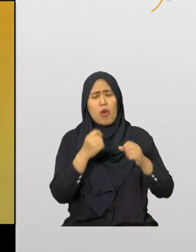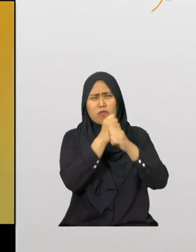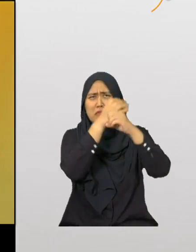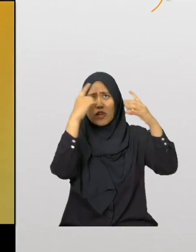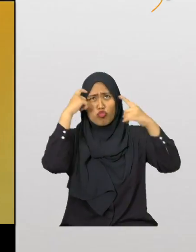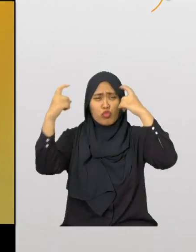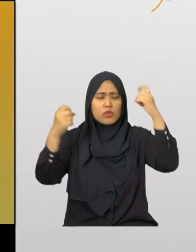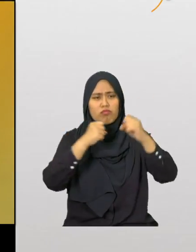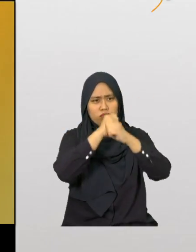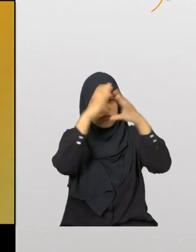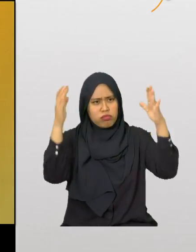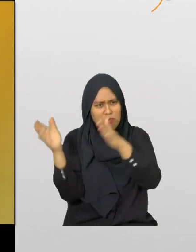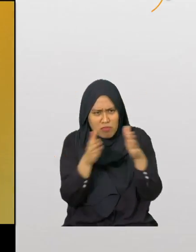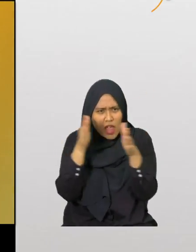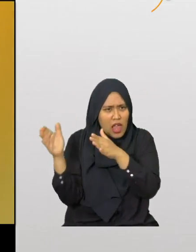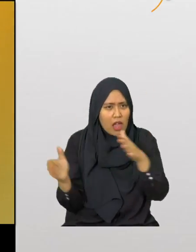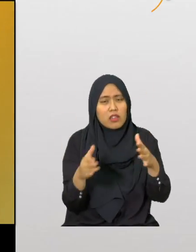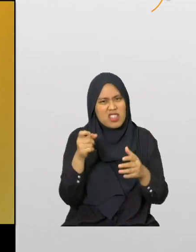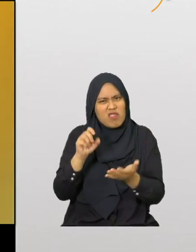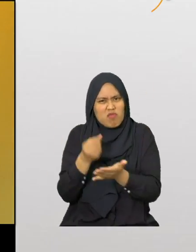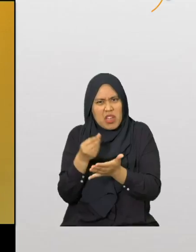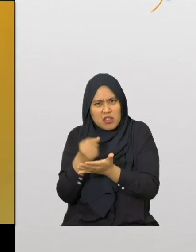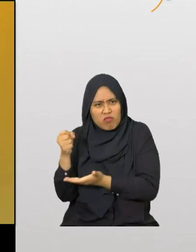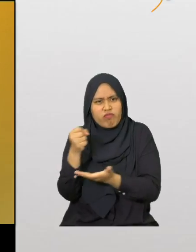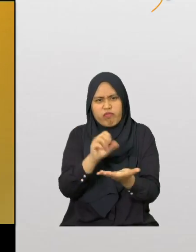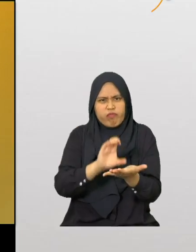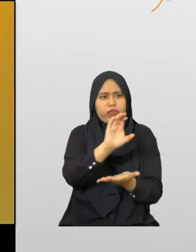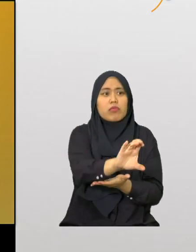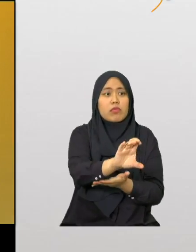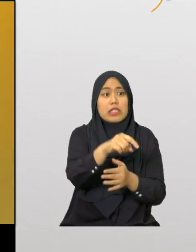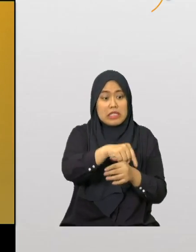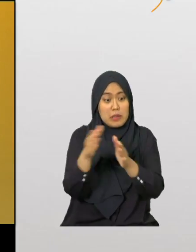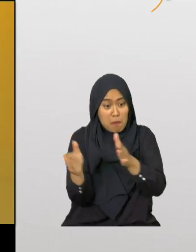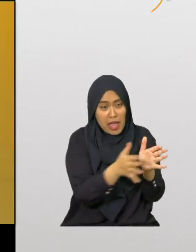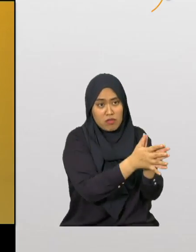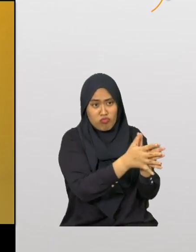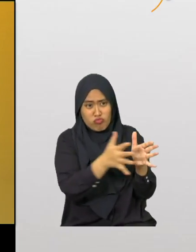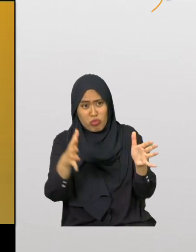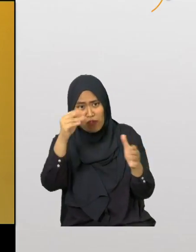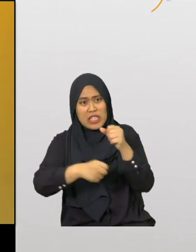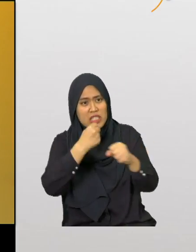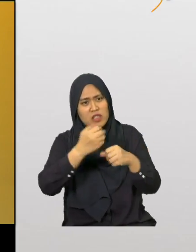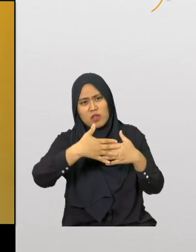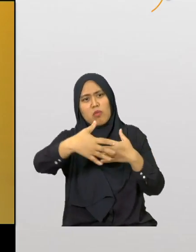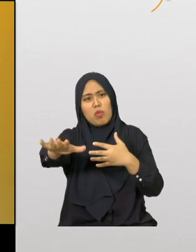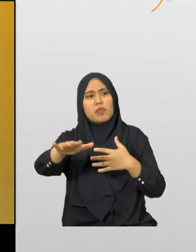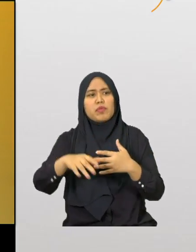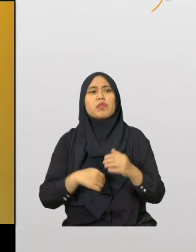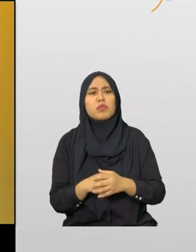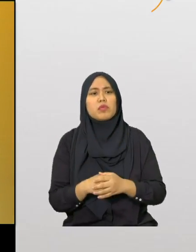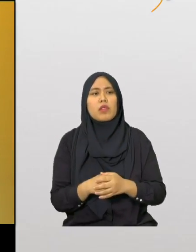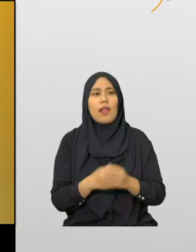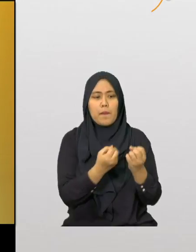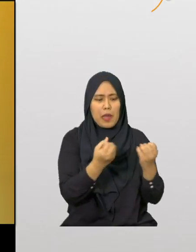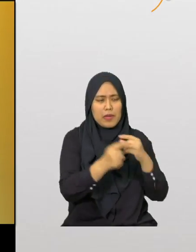expenditures. These schemes will stretch over 50 years and more, several generations,